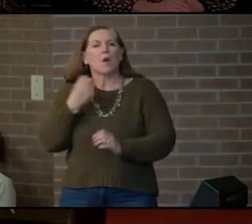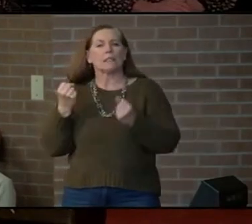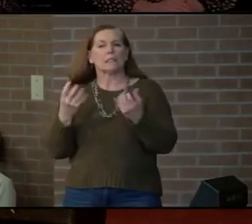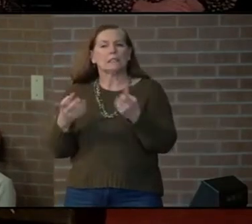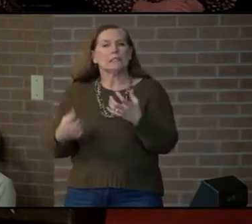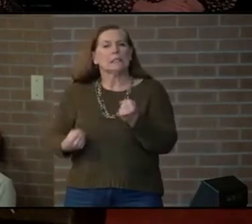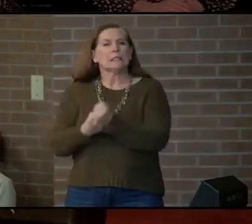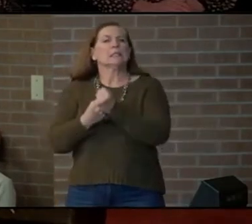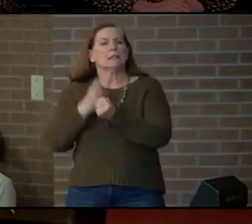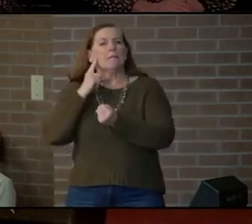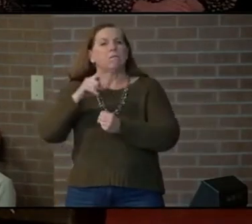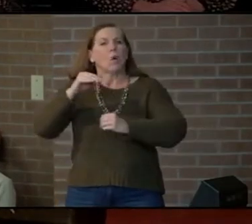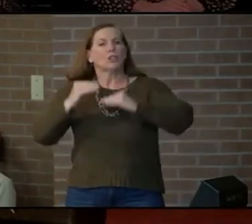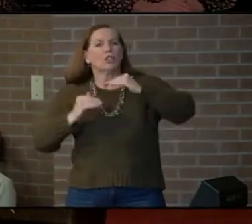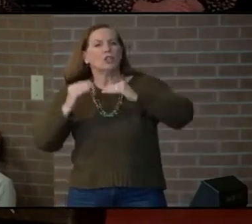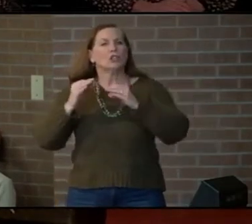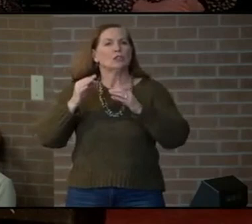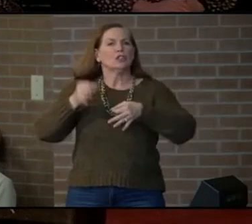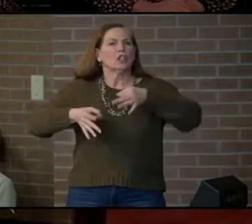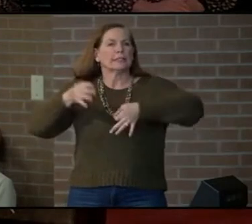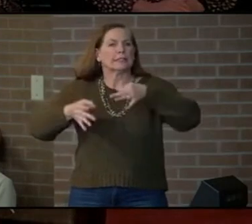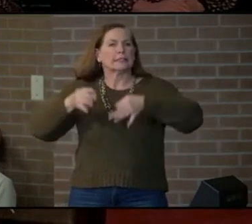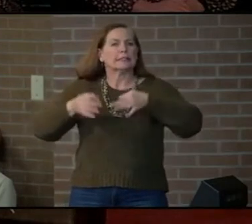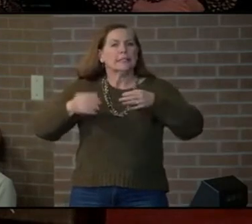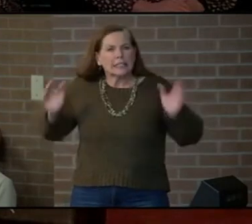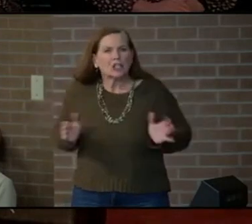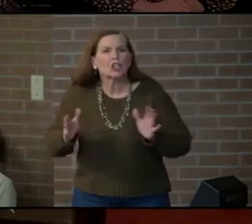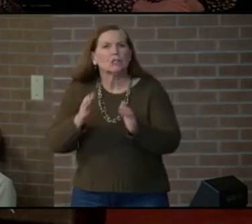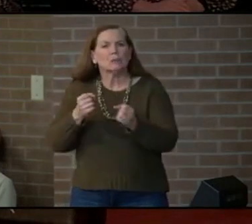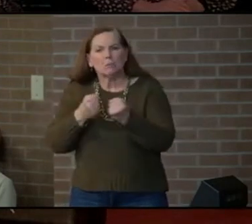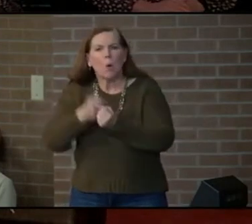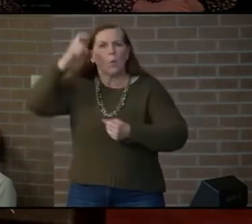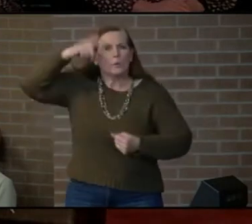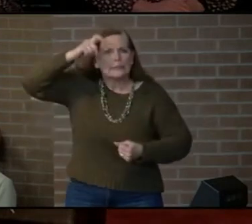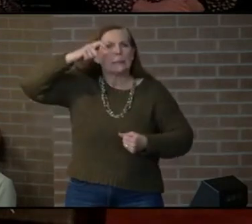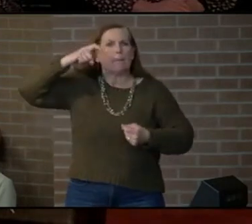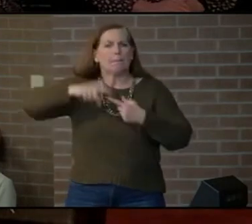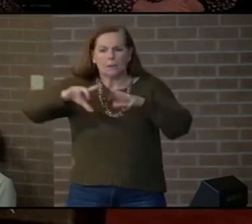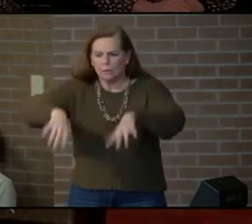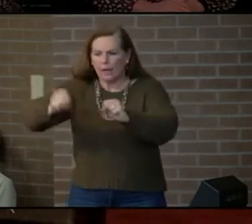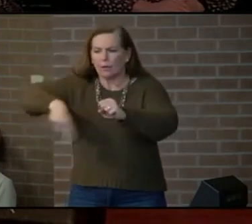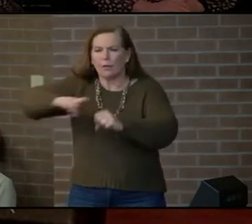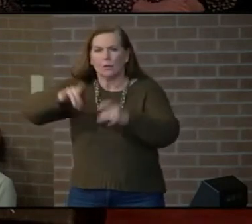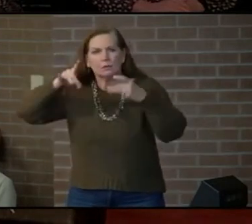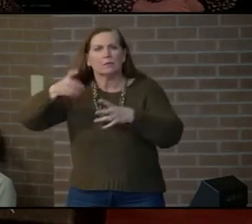voice of encouragement, support, and wisdom to tackle the difficult issues together?